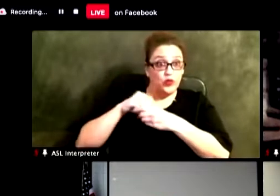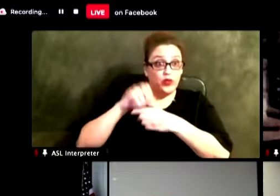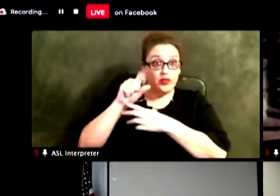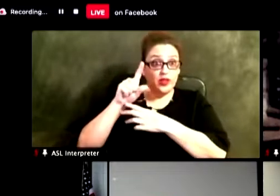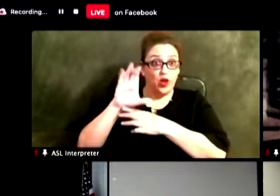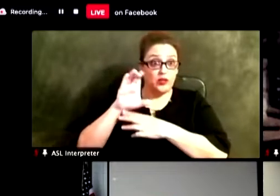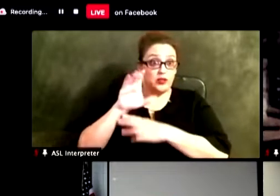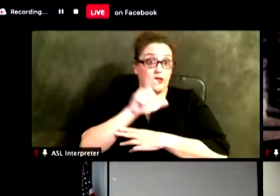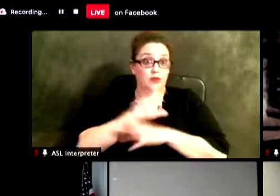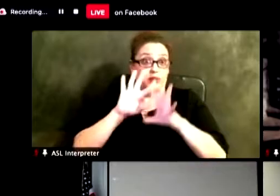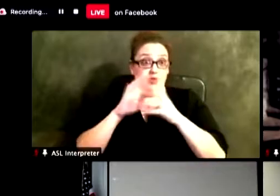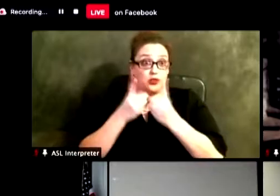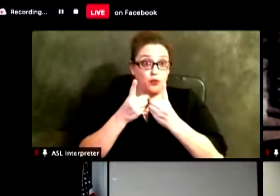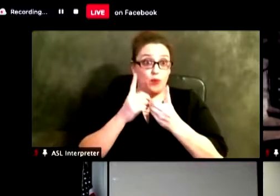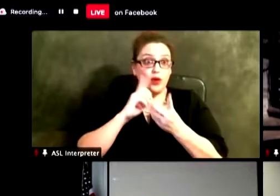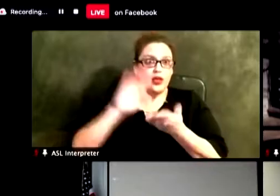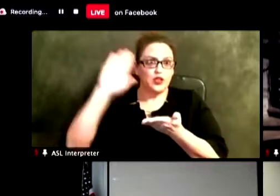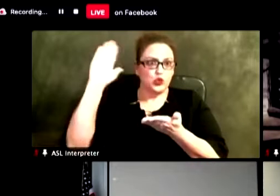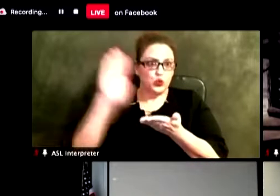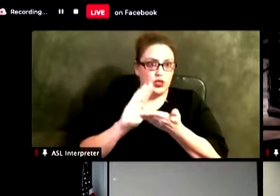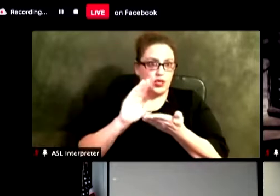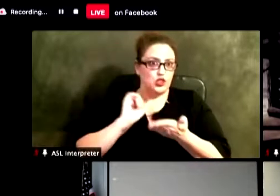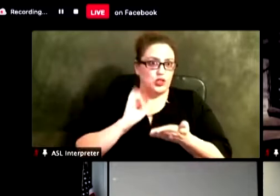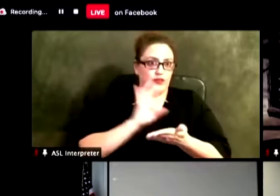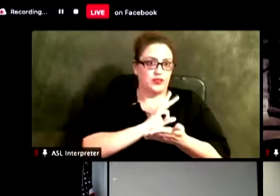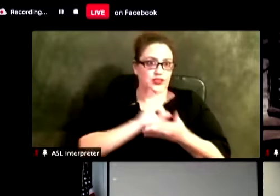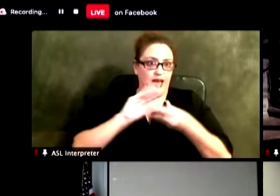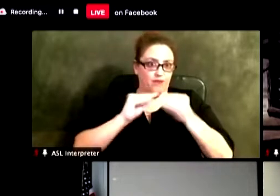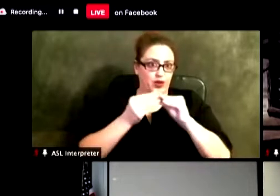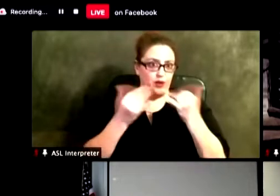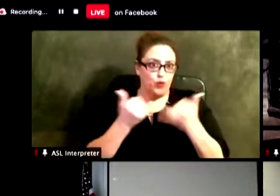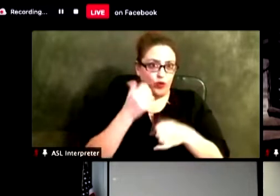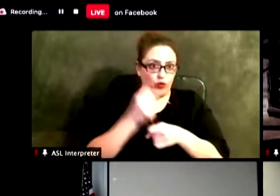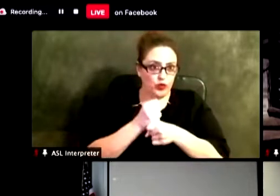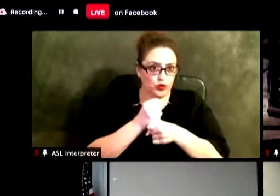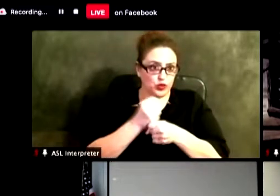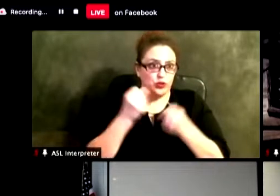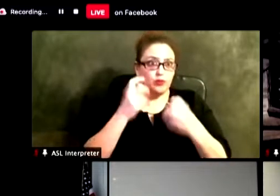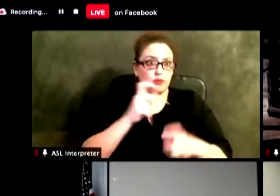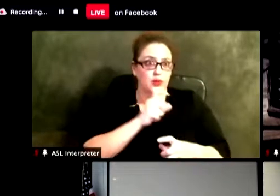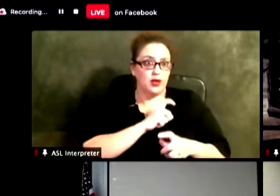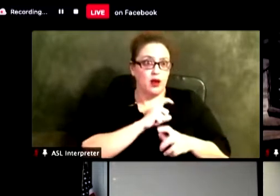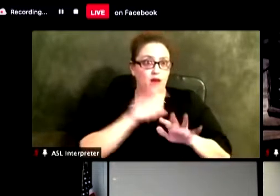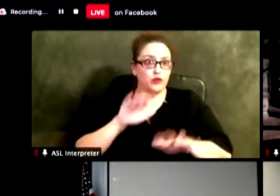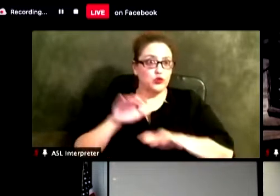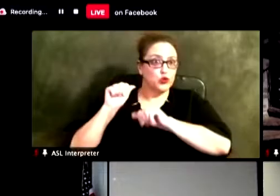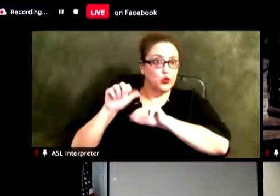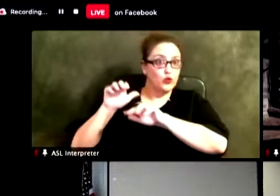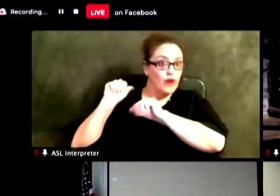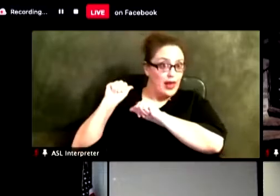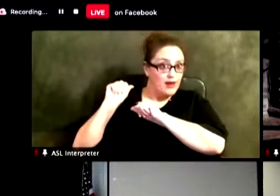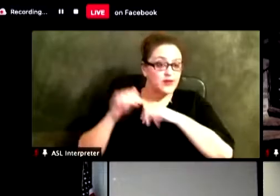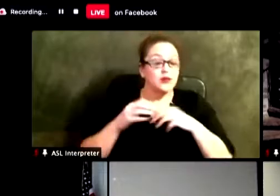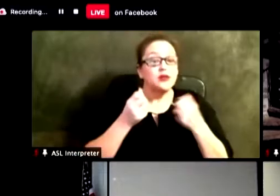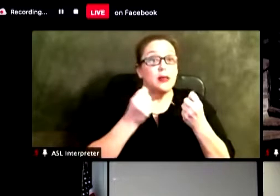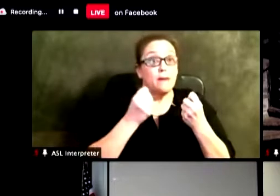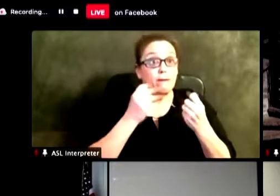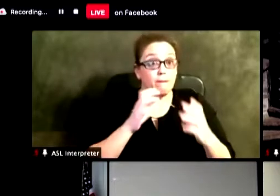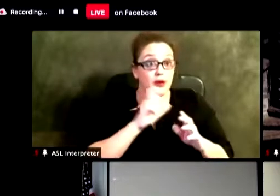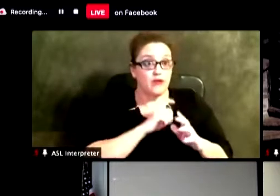the reduction of staffing numbers we've seen this year, the officers who've left the force, and what I've heard many officers call a